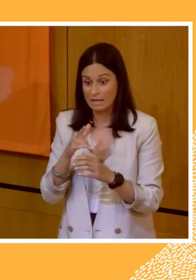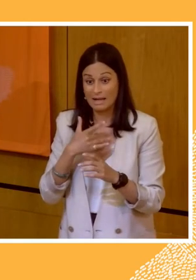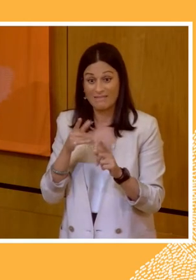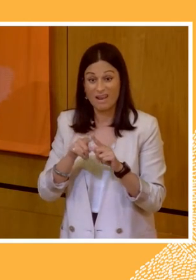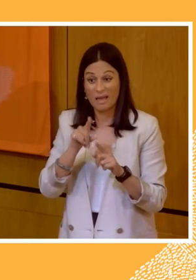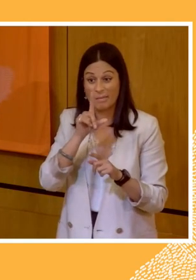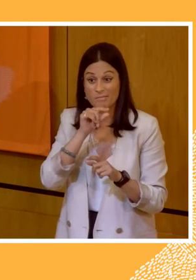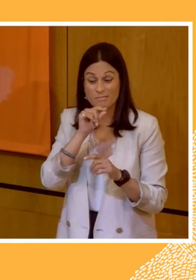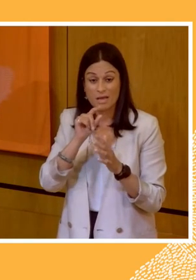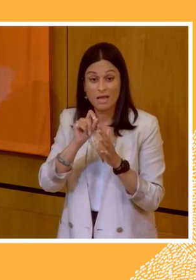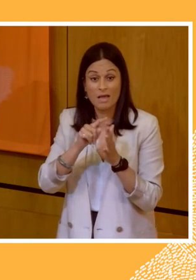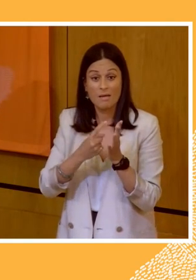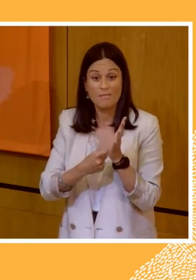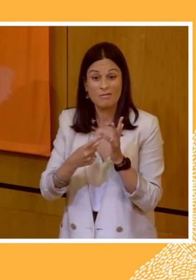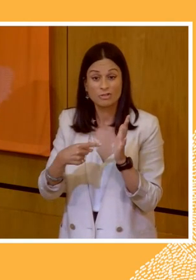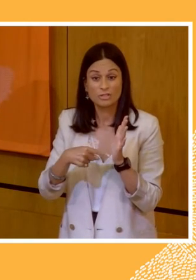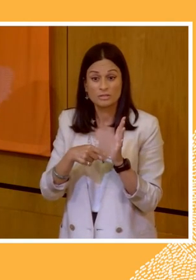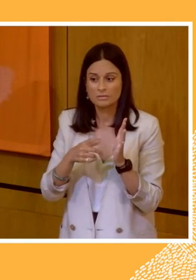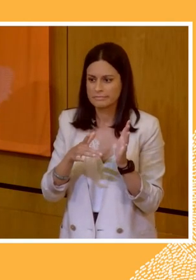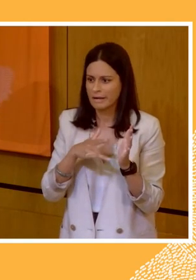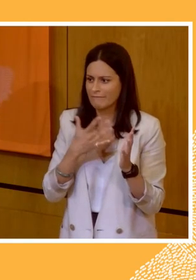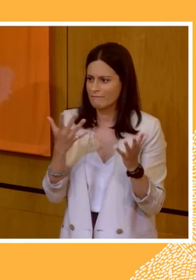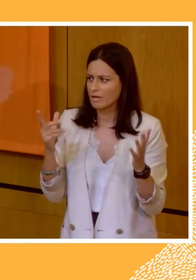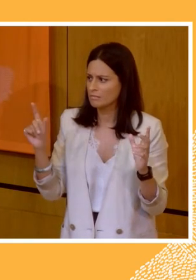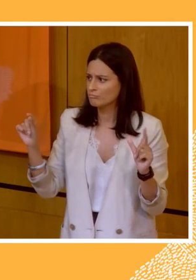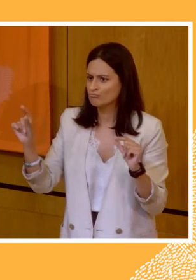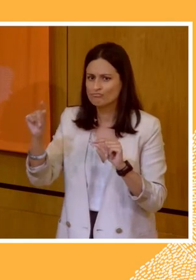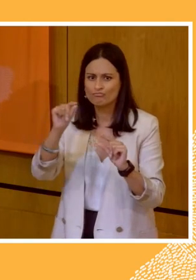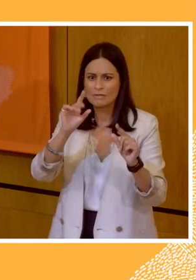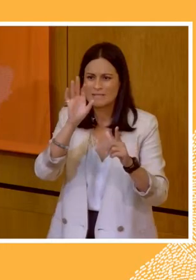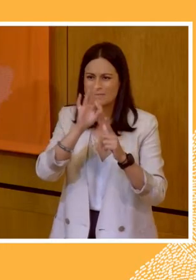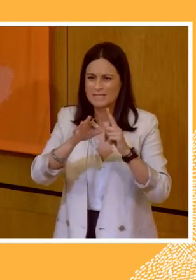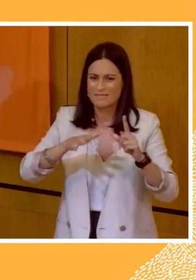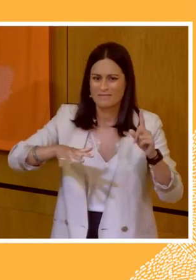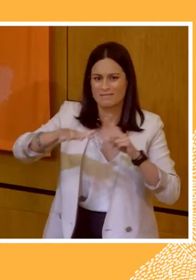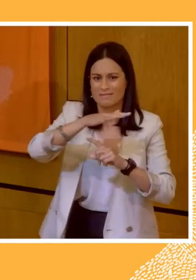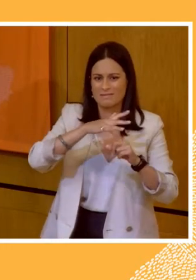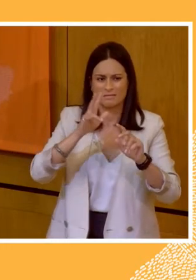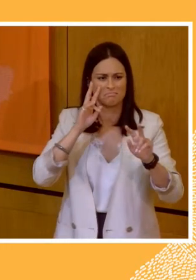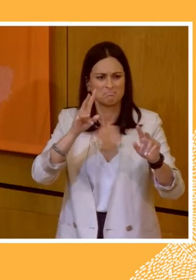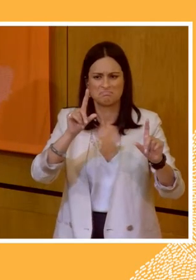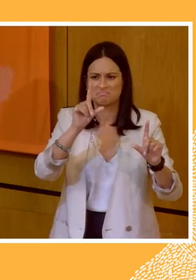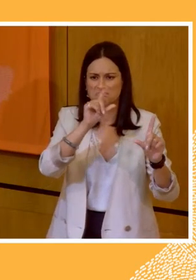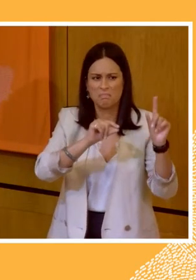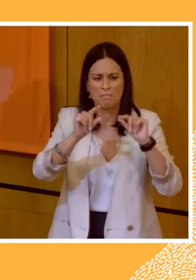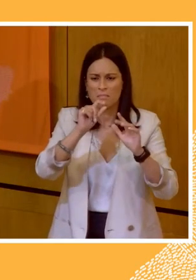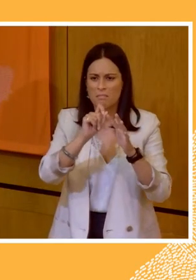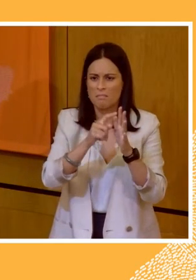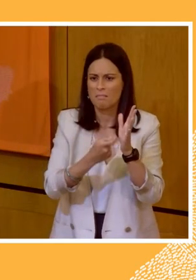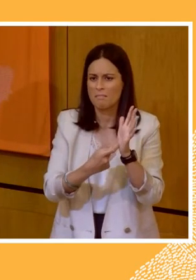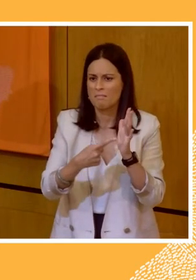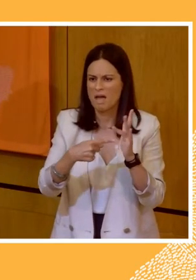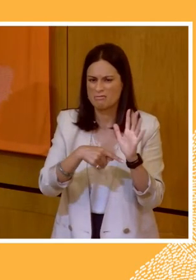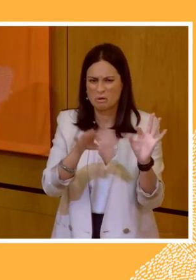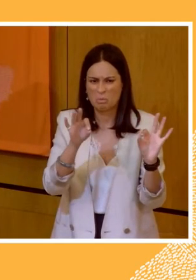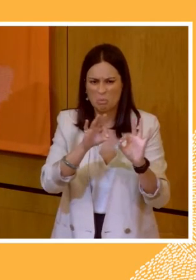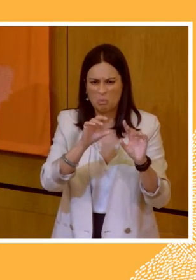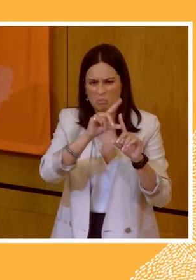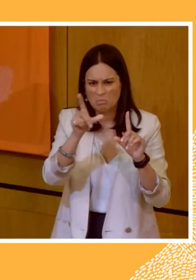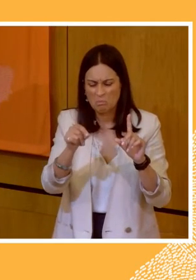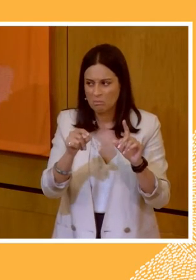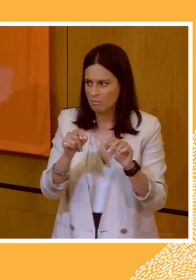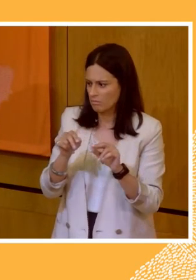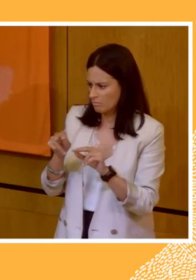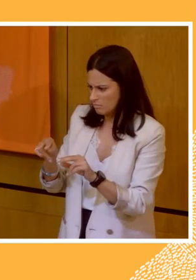You don't find parrots so much on the adjacent part of the forest, but you find them deep, deep, deep. And we have this